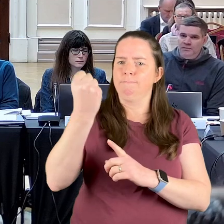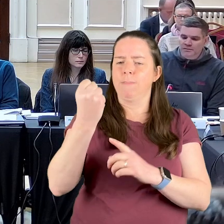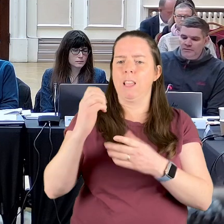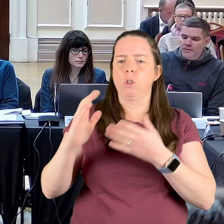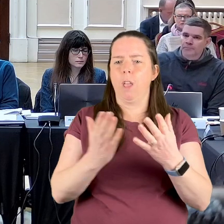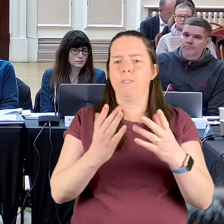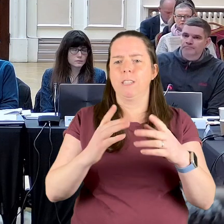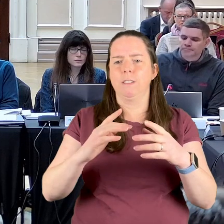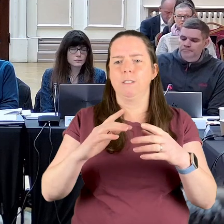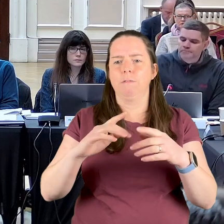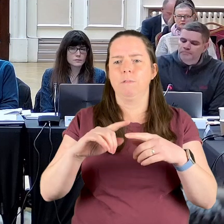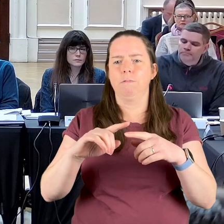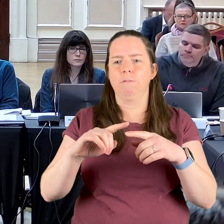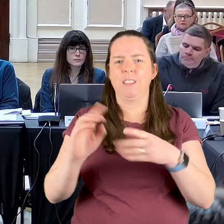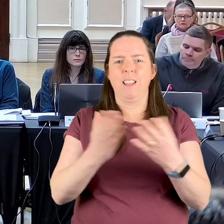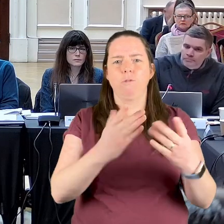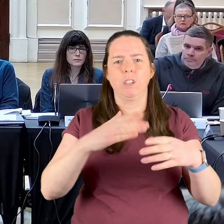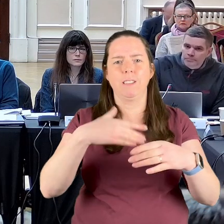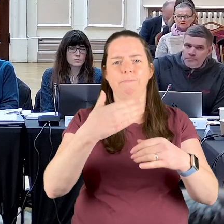service delivery end.